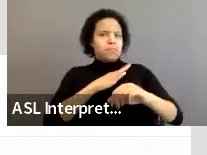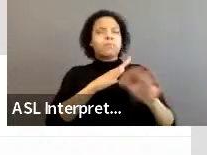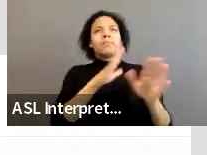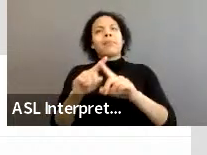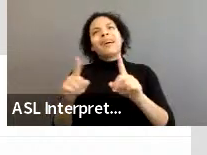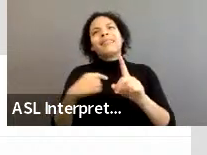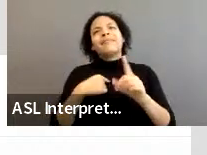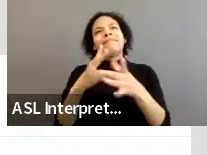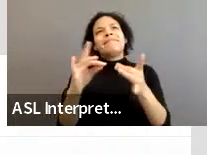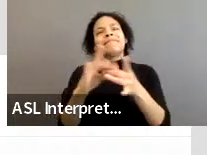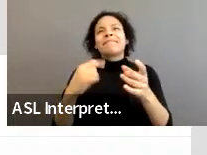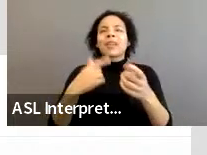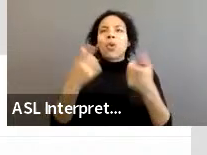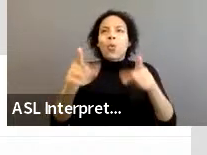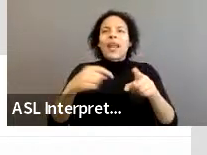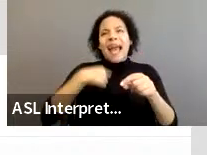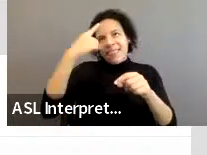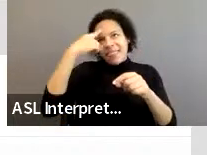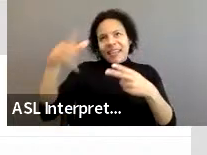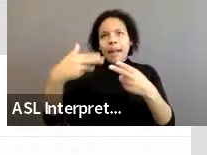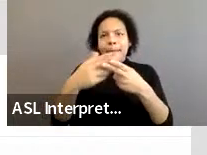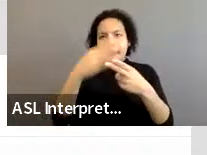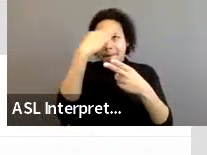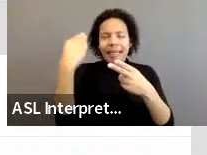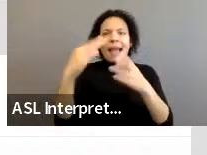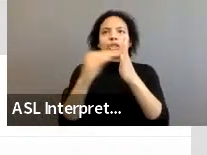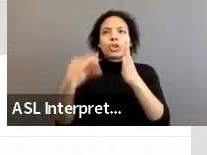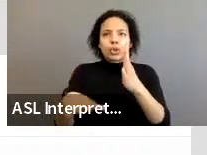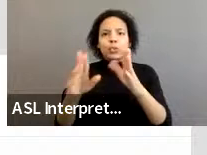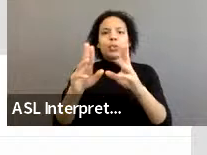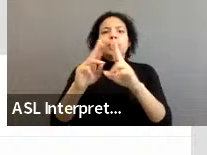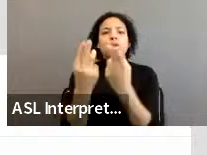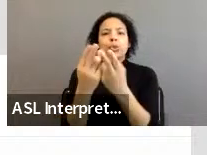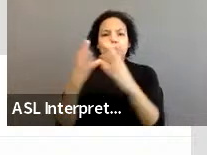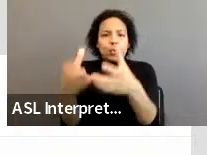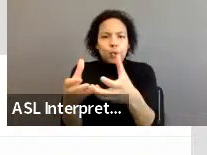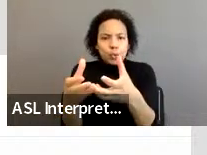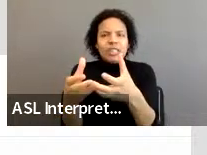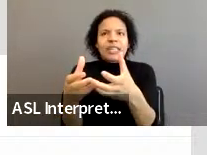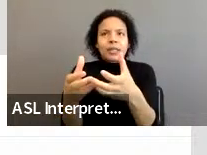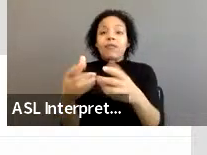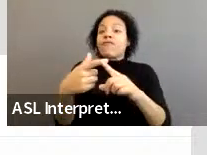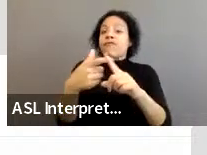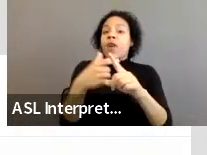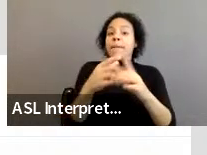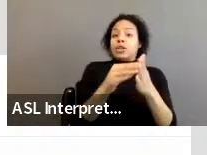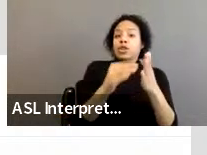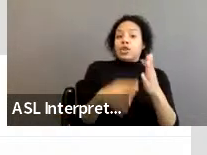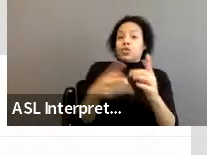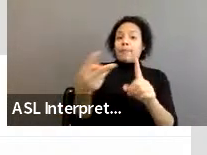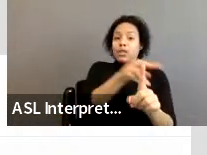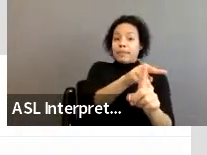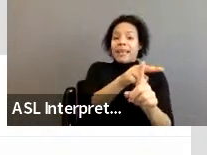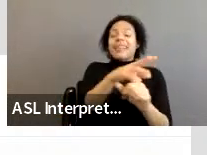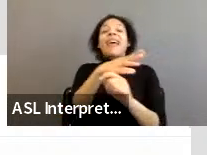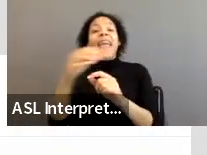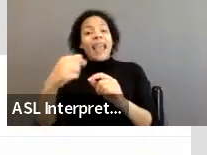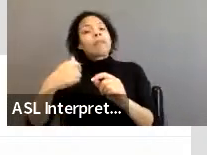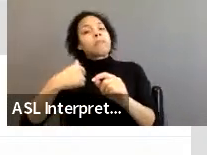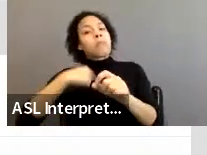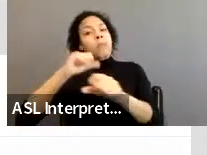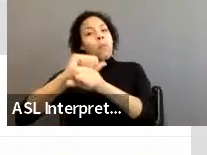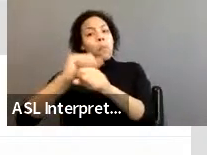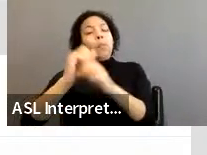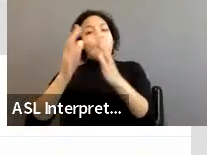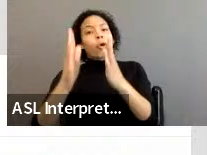necessary component of the Black Student Union, both from a student perspective and a practitioner, I